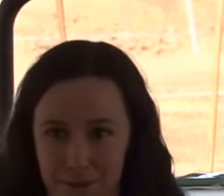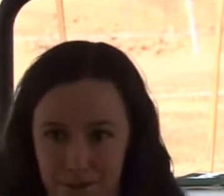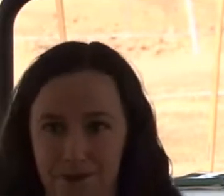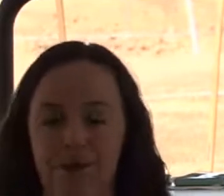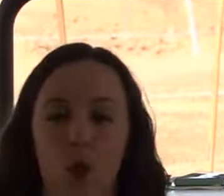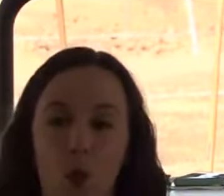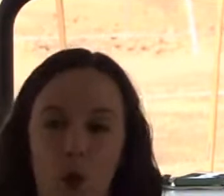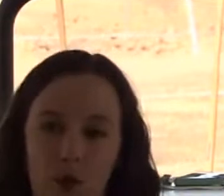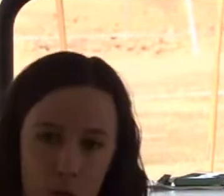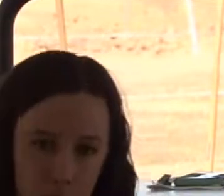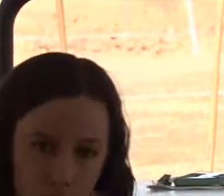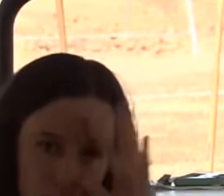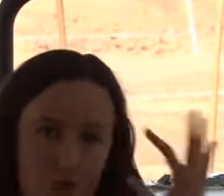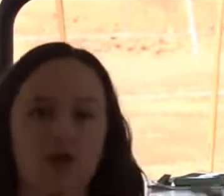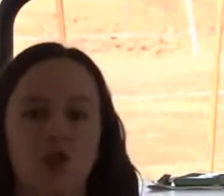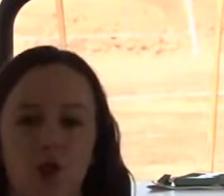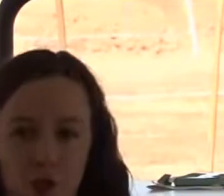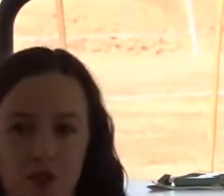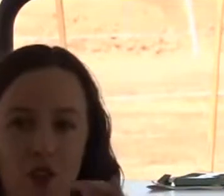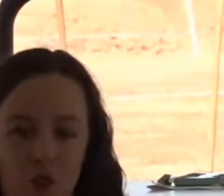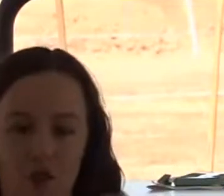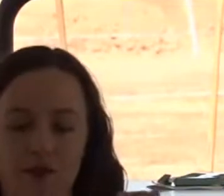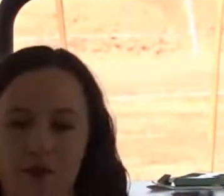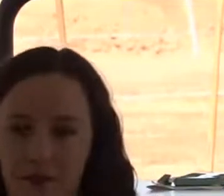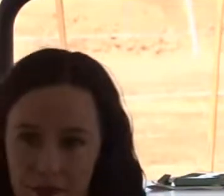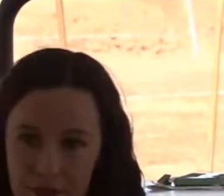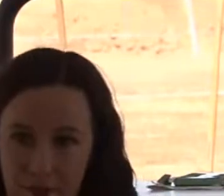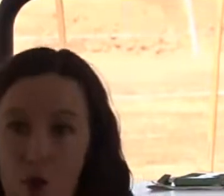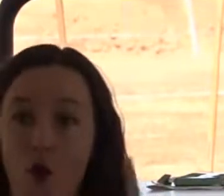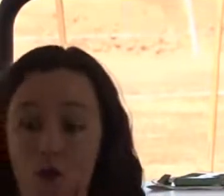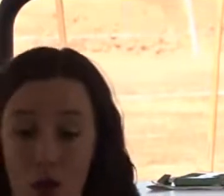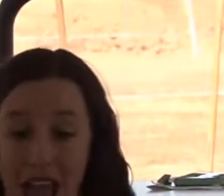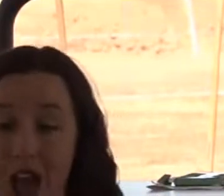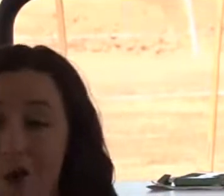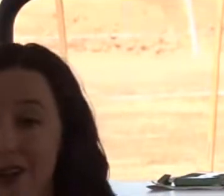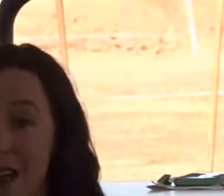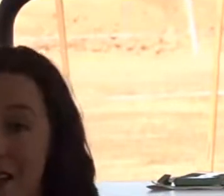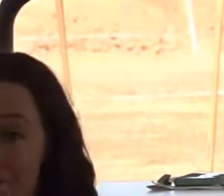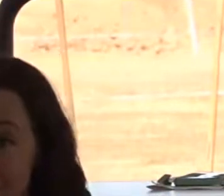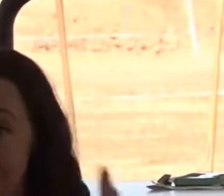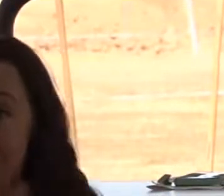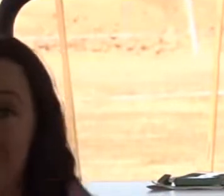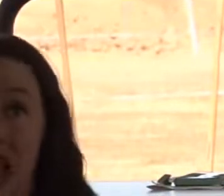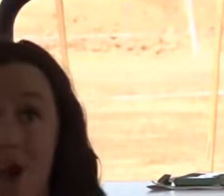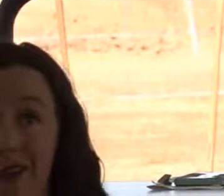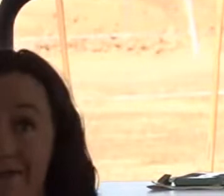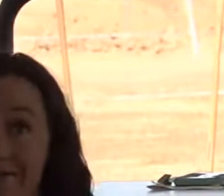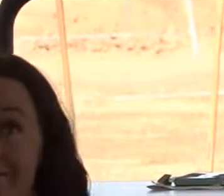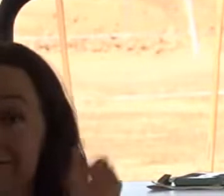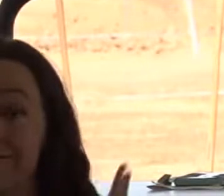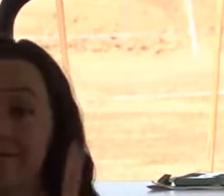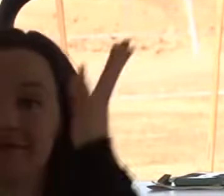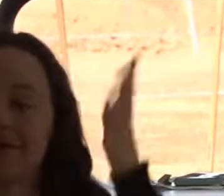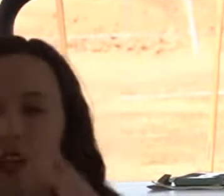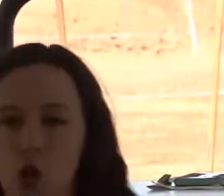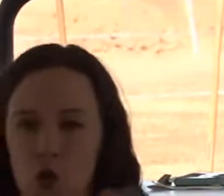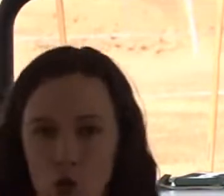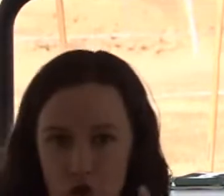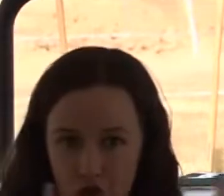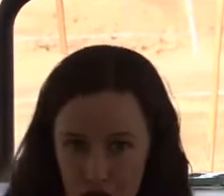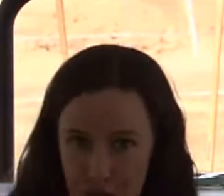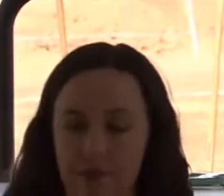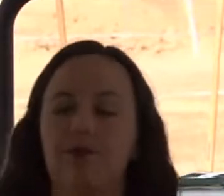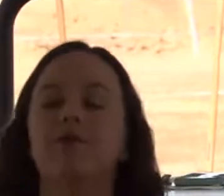want students to choose Clovis Community College based on our academic excellence, our innovation, and our student achievement.